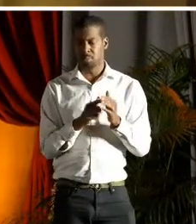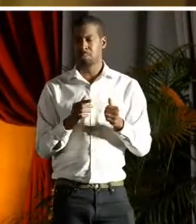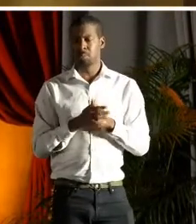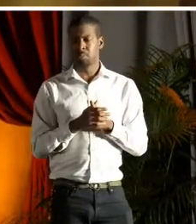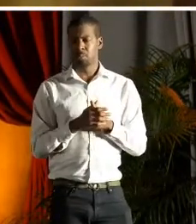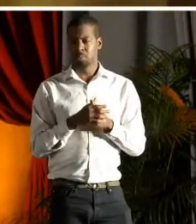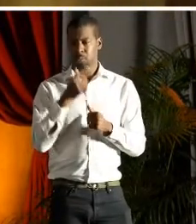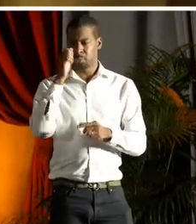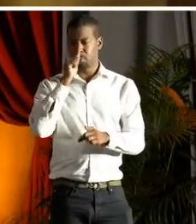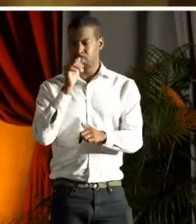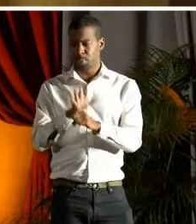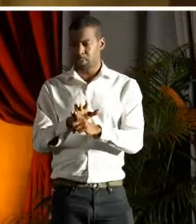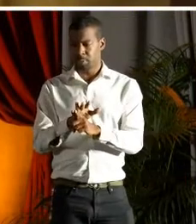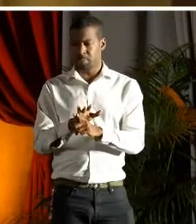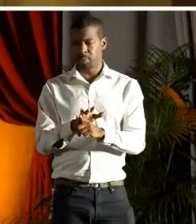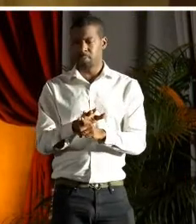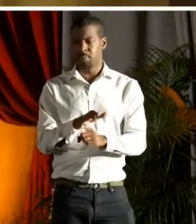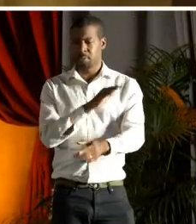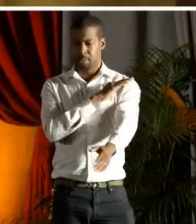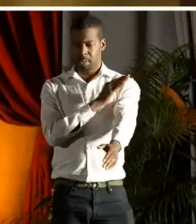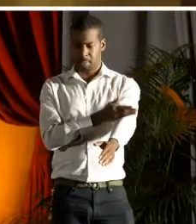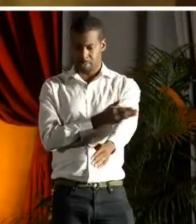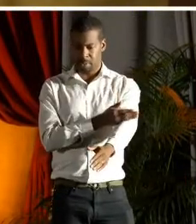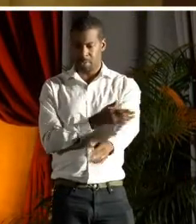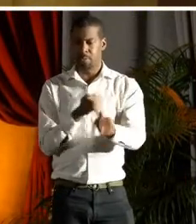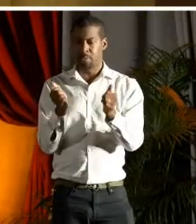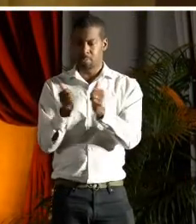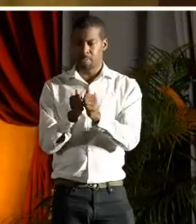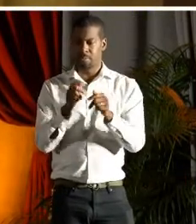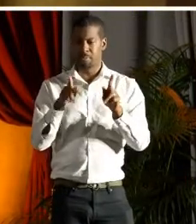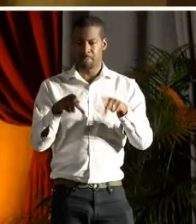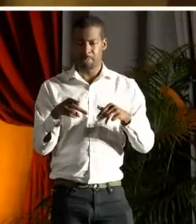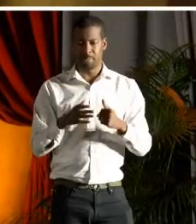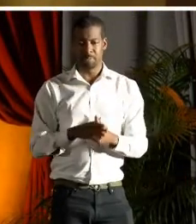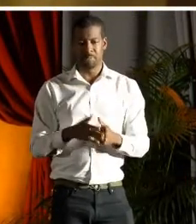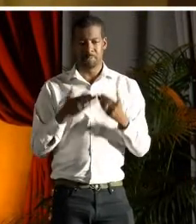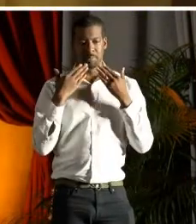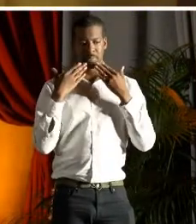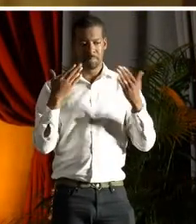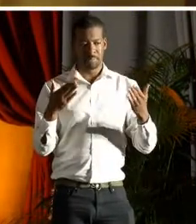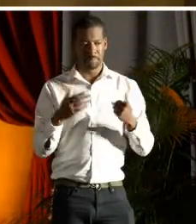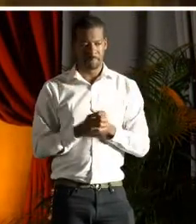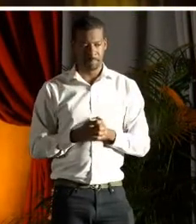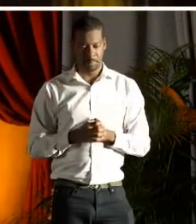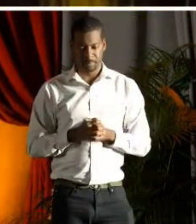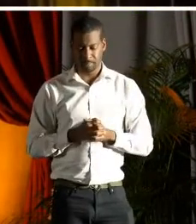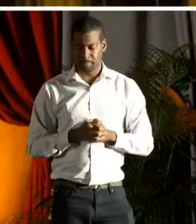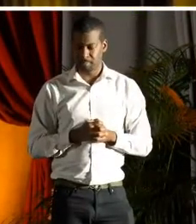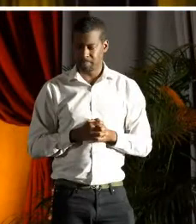to ensure that the power remains with our people. Thank you.